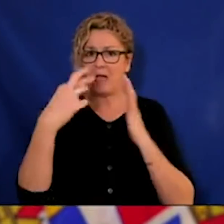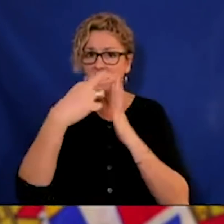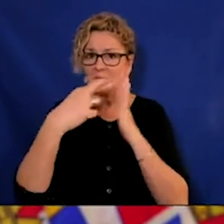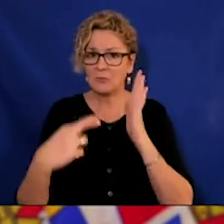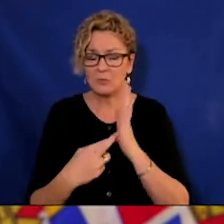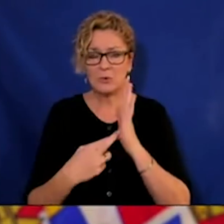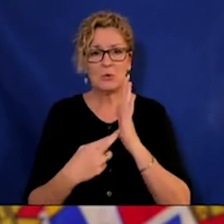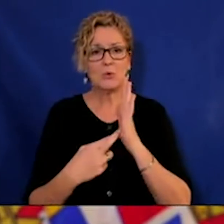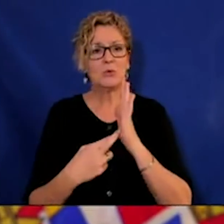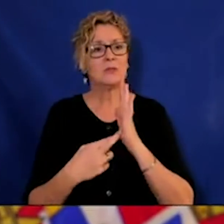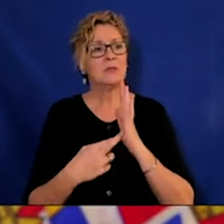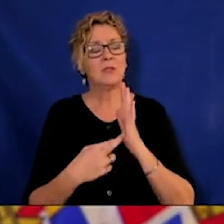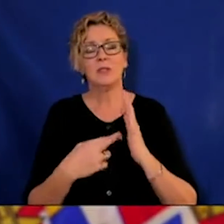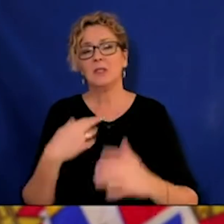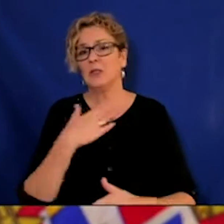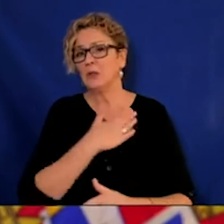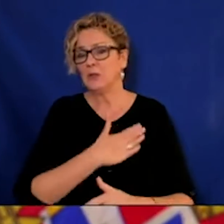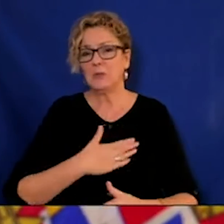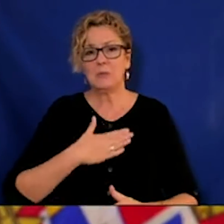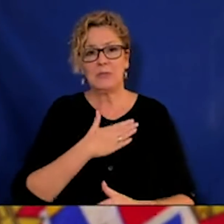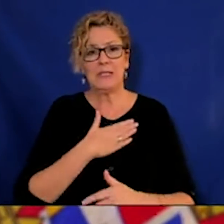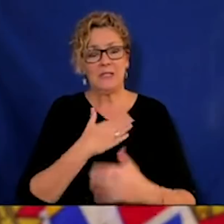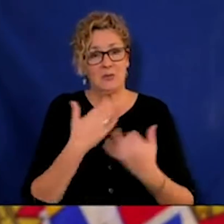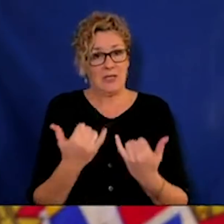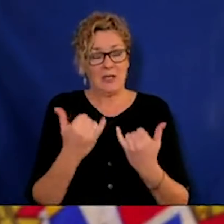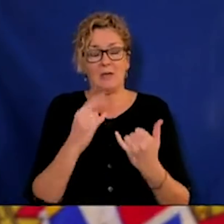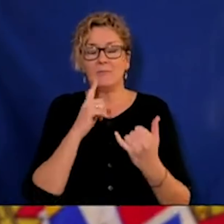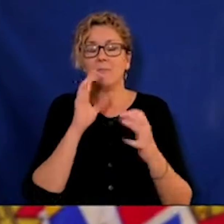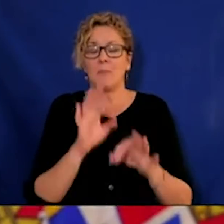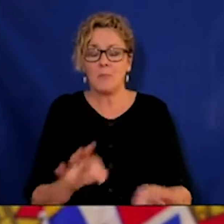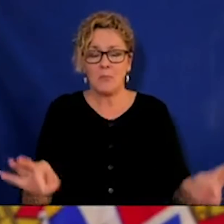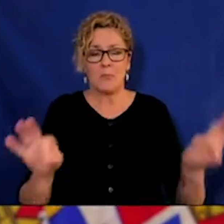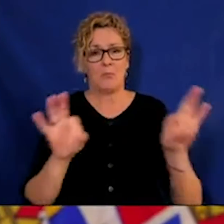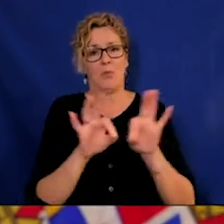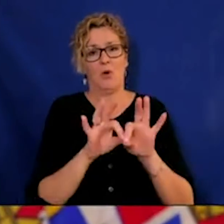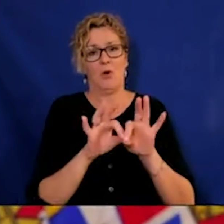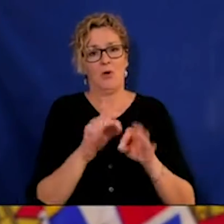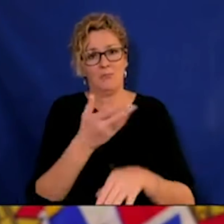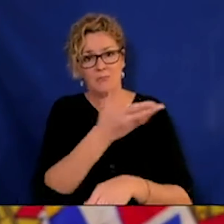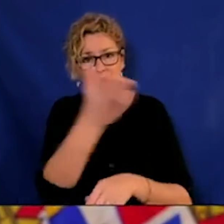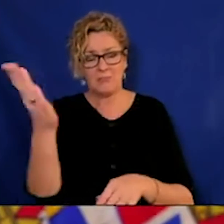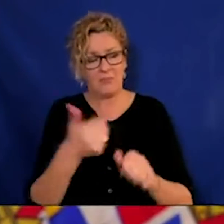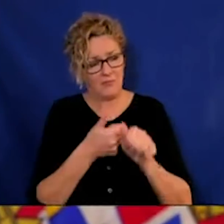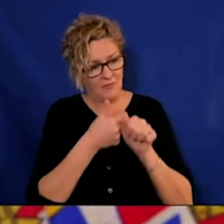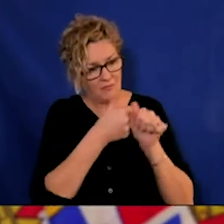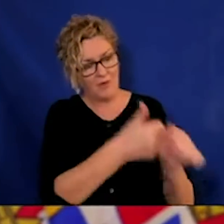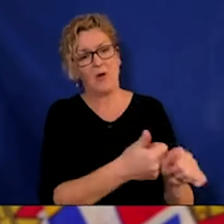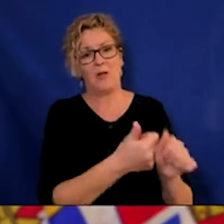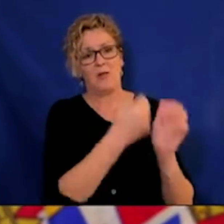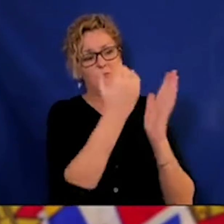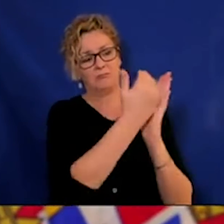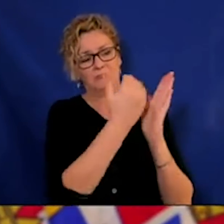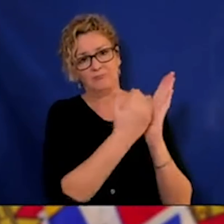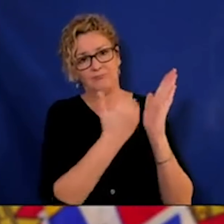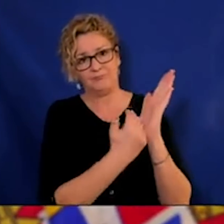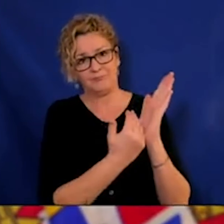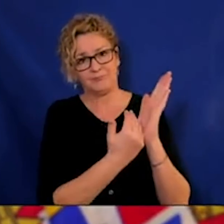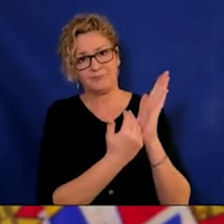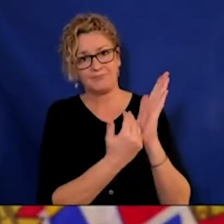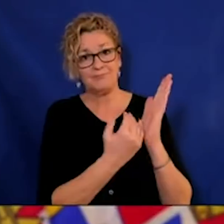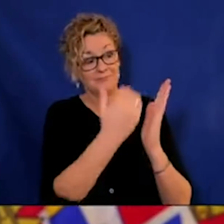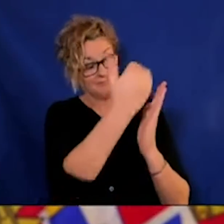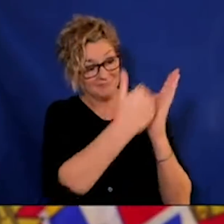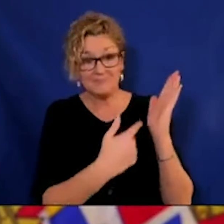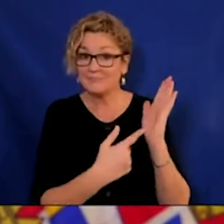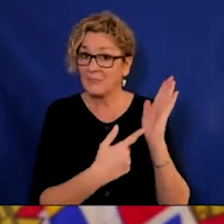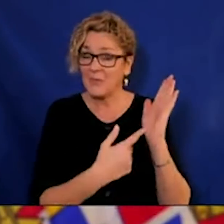second surge, the need to follow provincial health orders is so important. Those are there because we